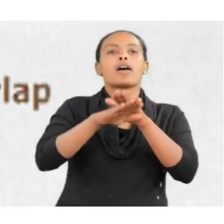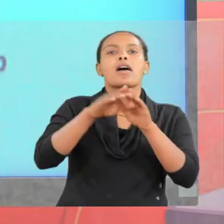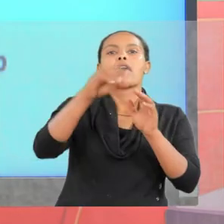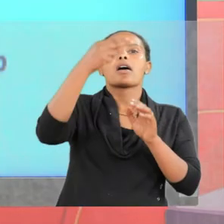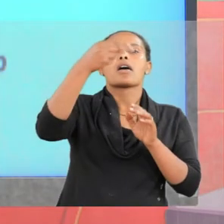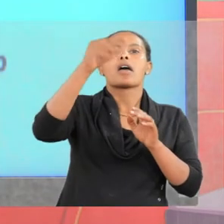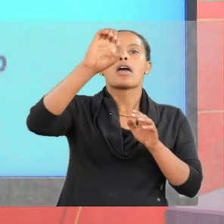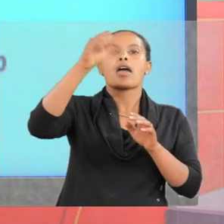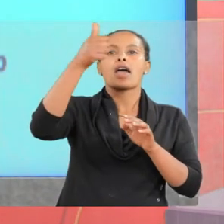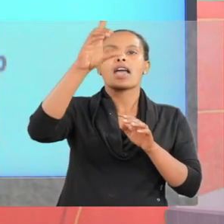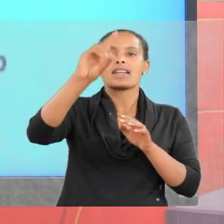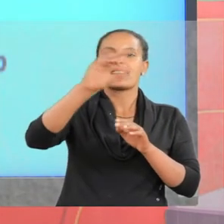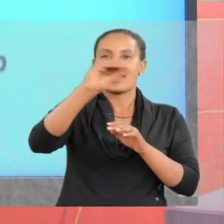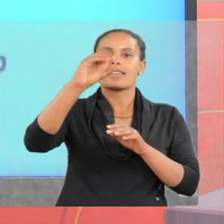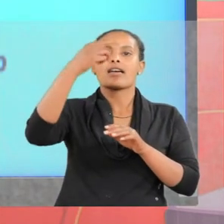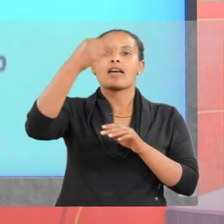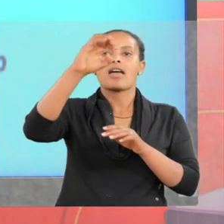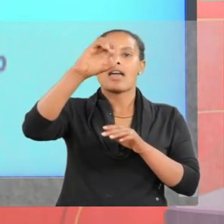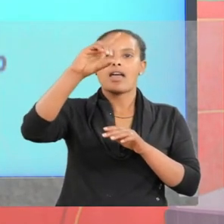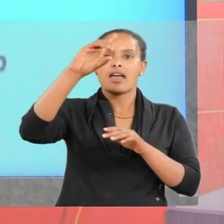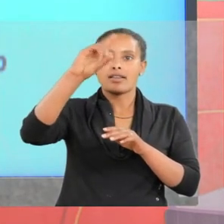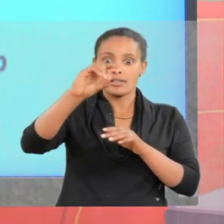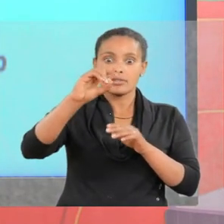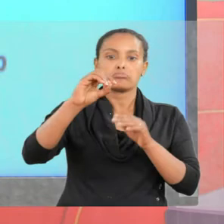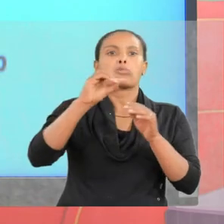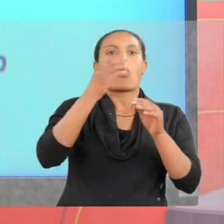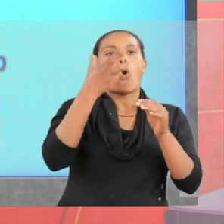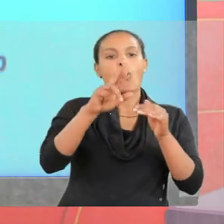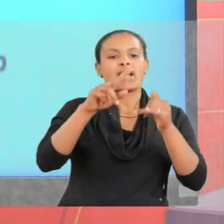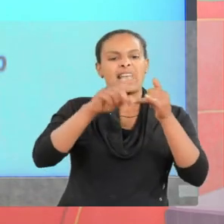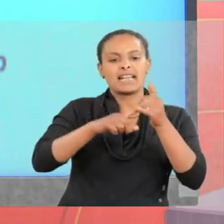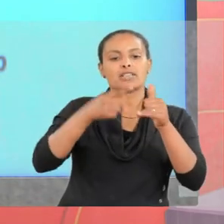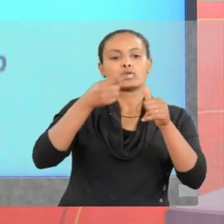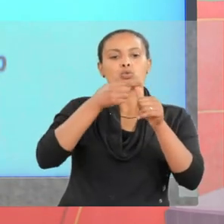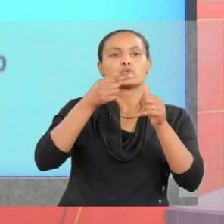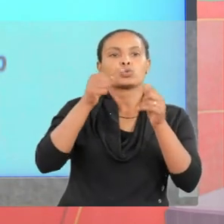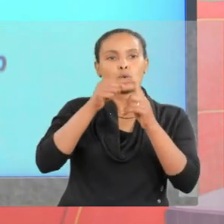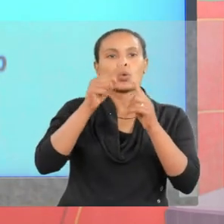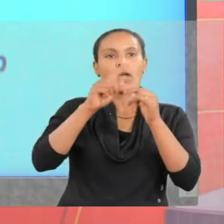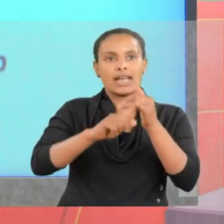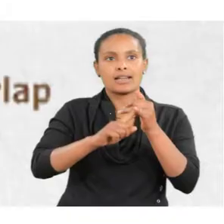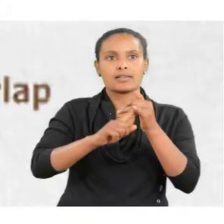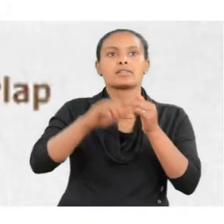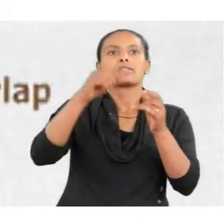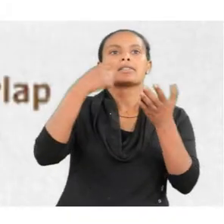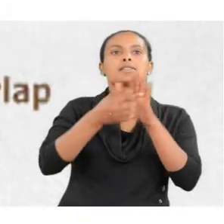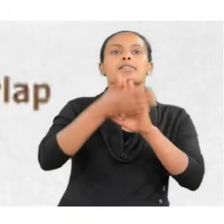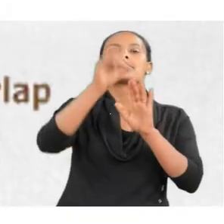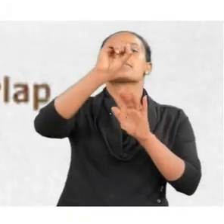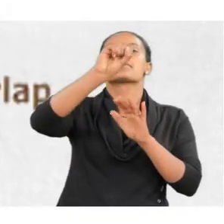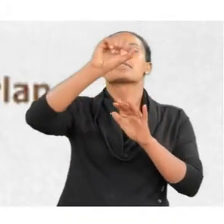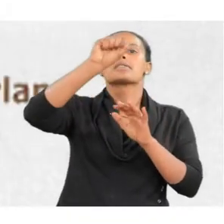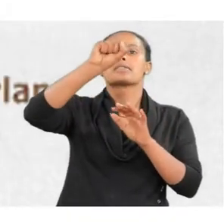head-to-head, end-to-end. In this case, sigma bond is formed.